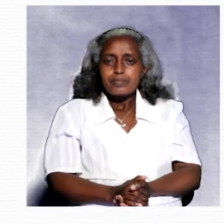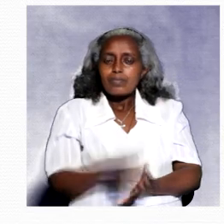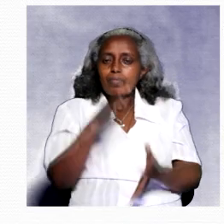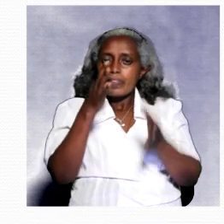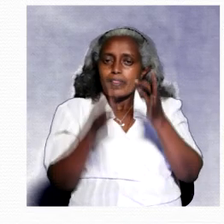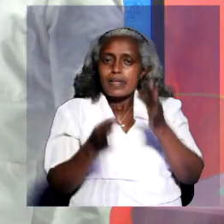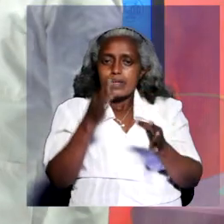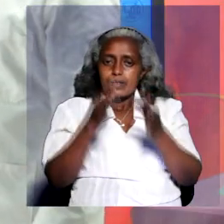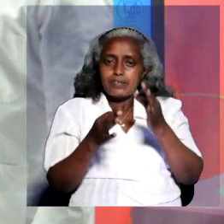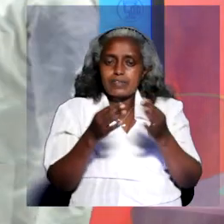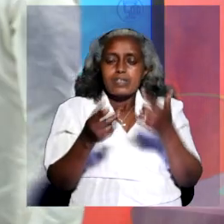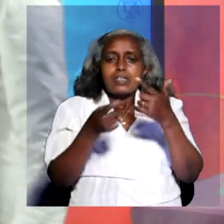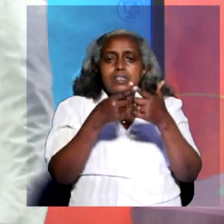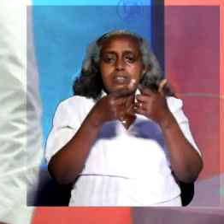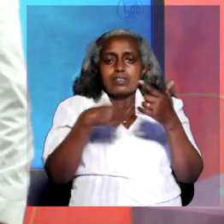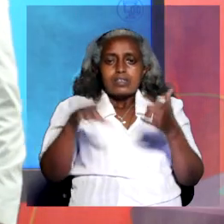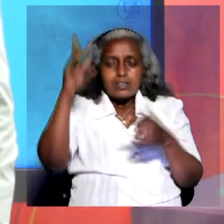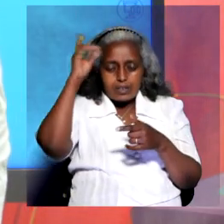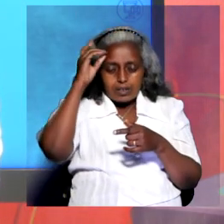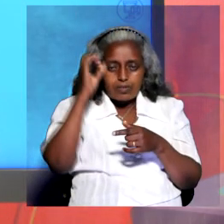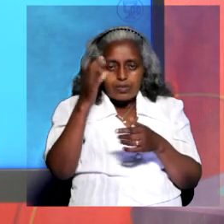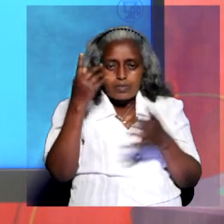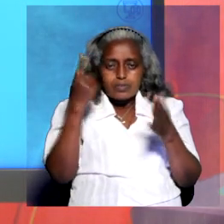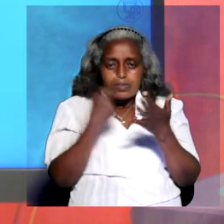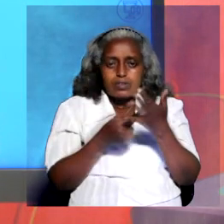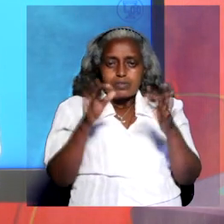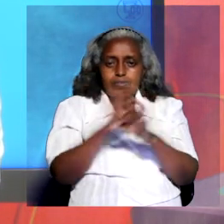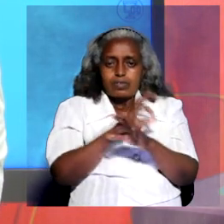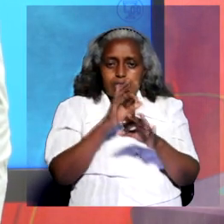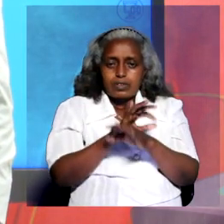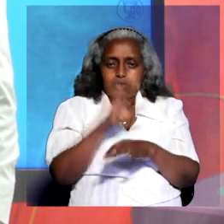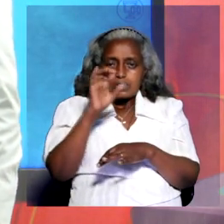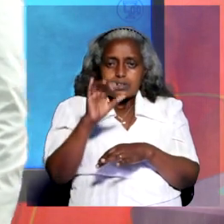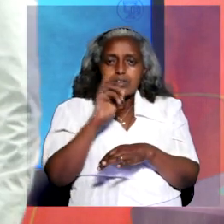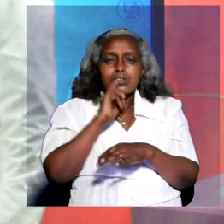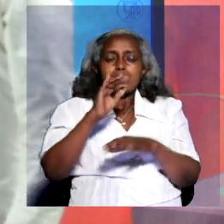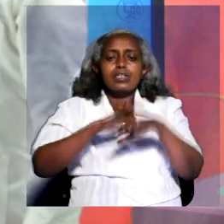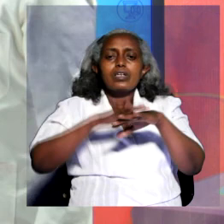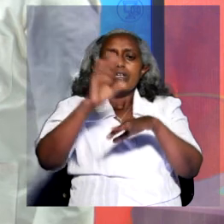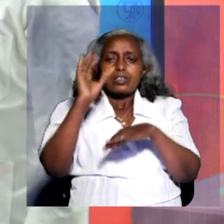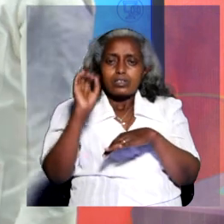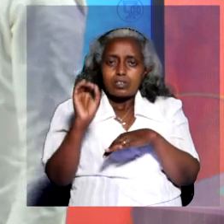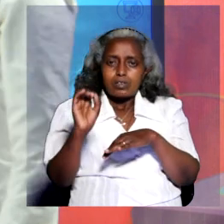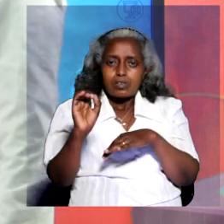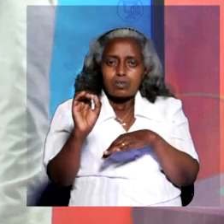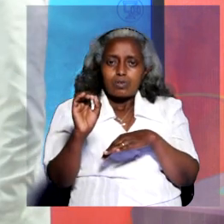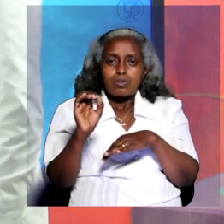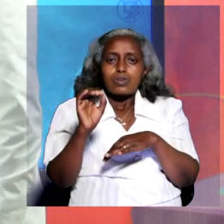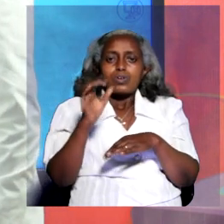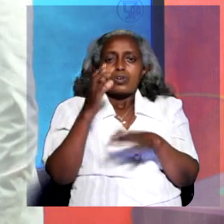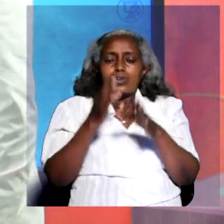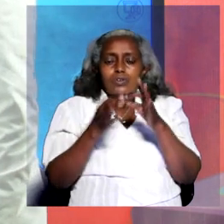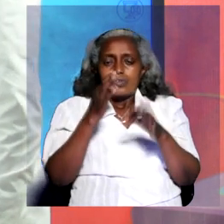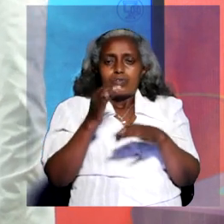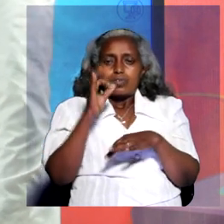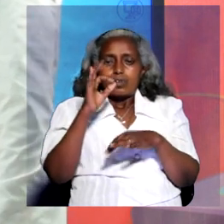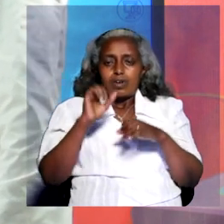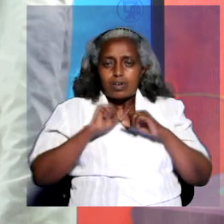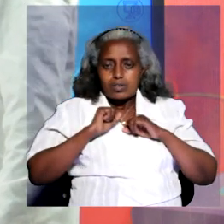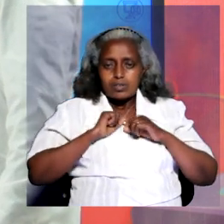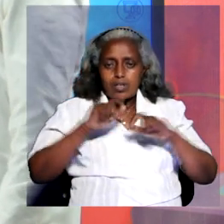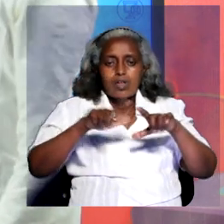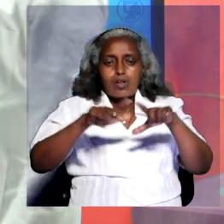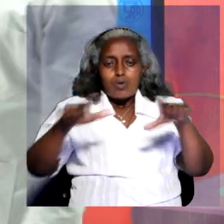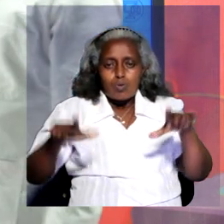if the second derivative of the function as c is greater than zero, then f has